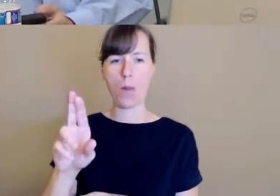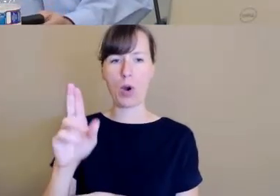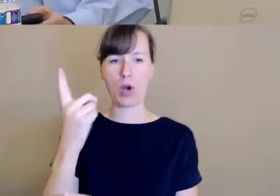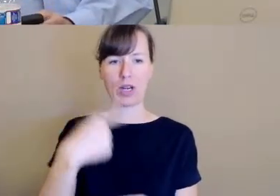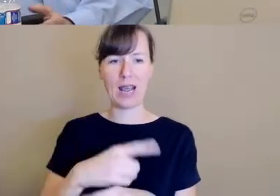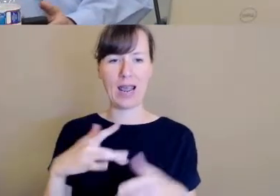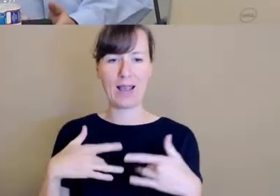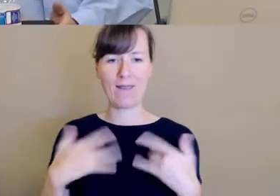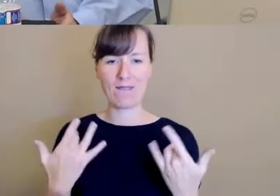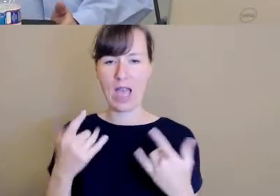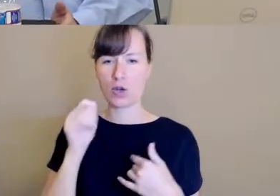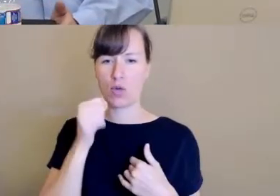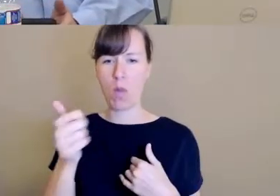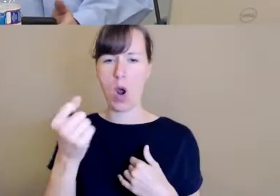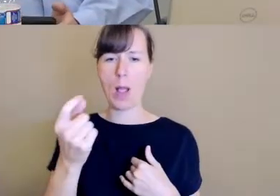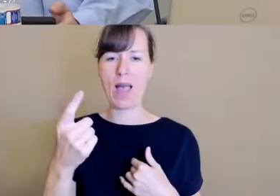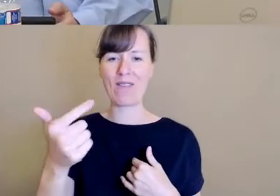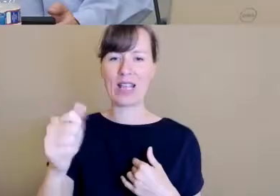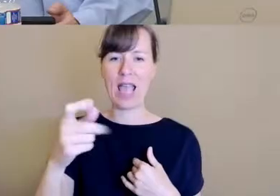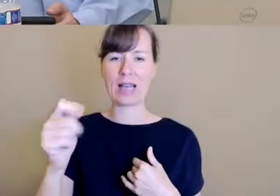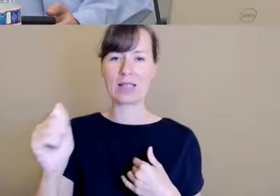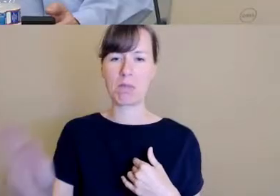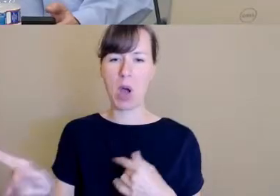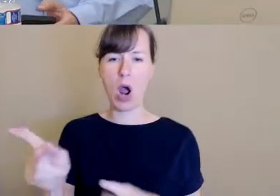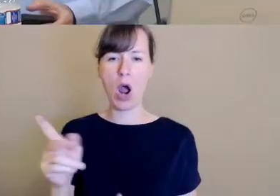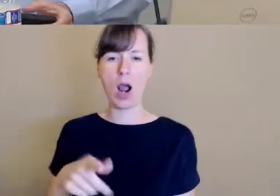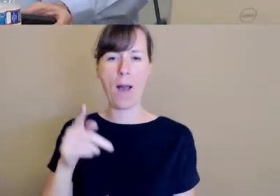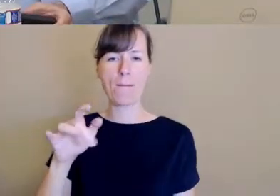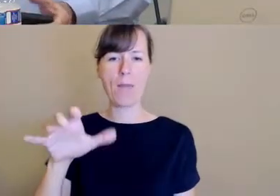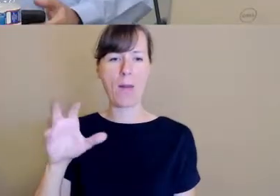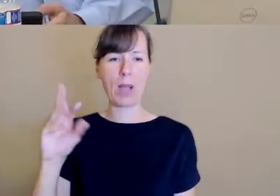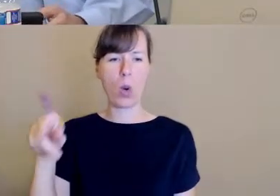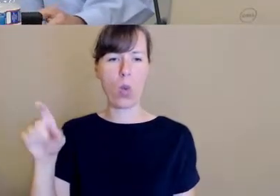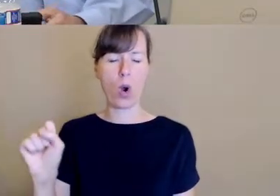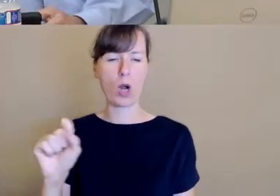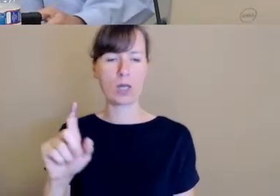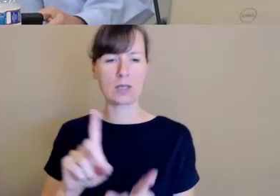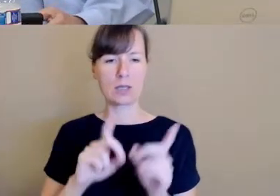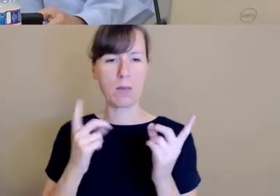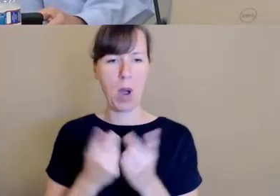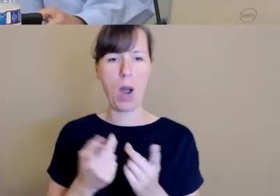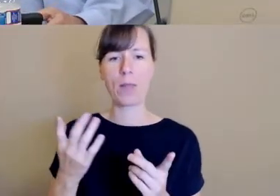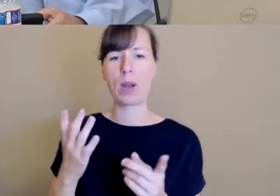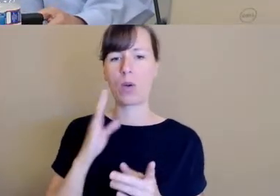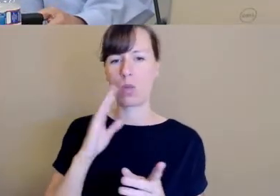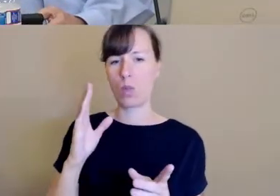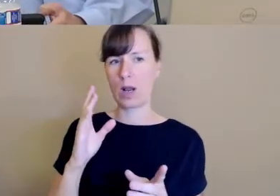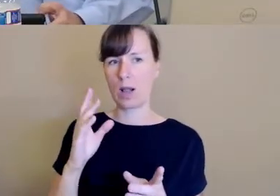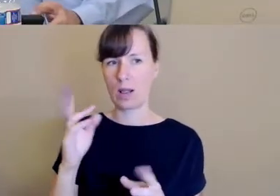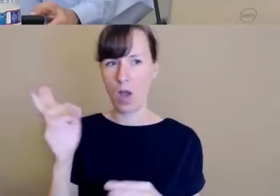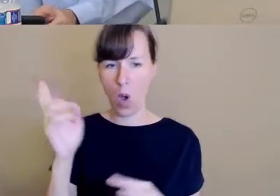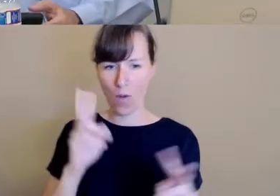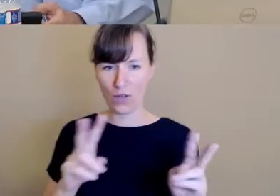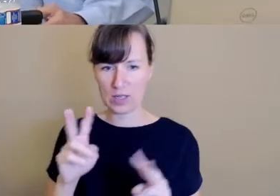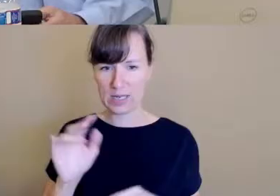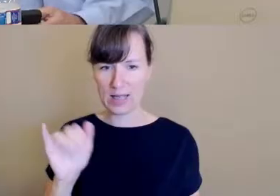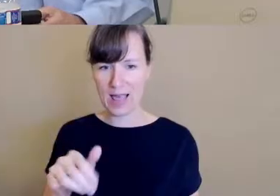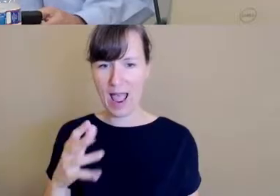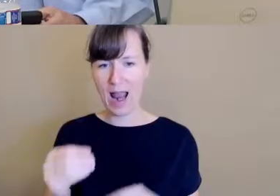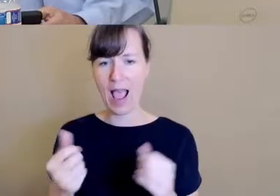at St. Ambrose tomorrow beginning at 11 a.m. and extending into the afternoon with both the funeral and the